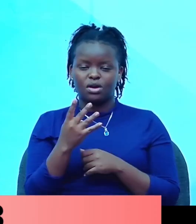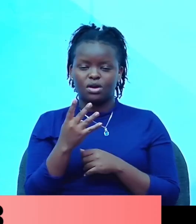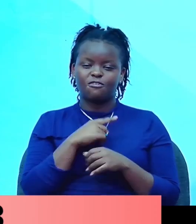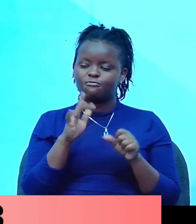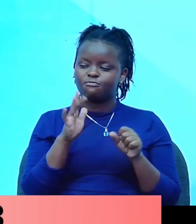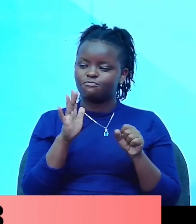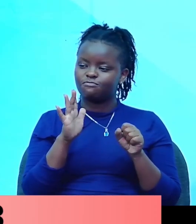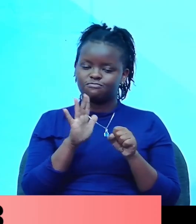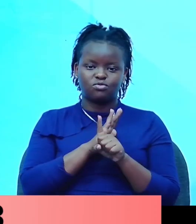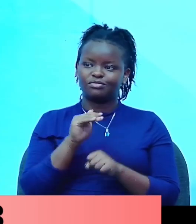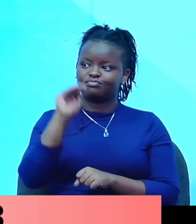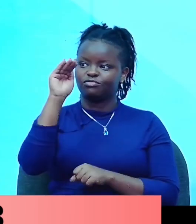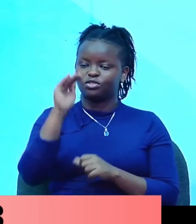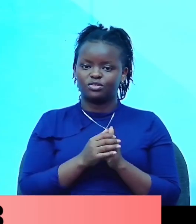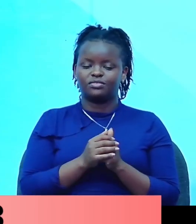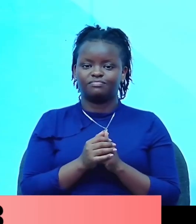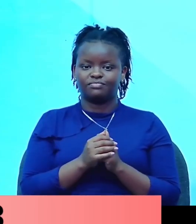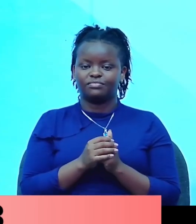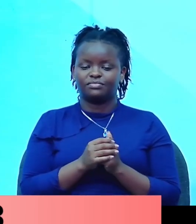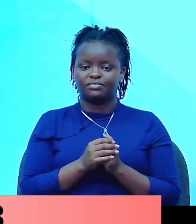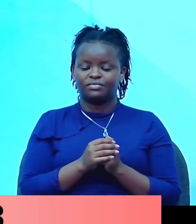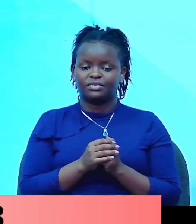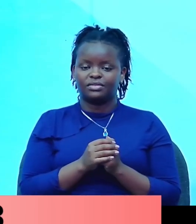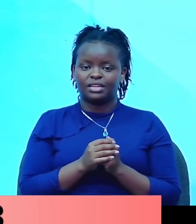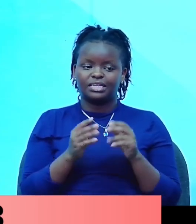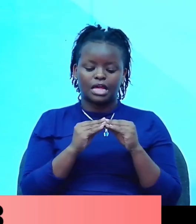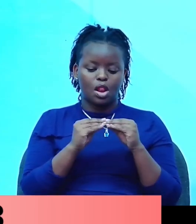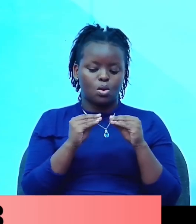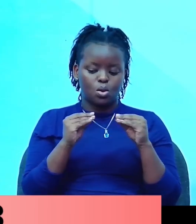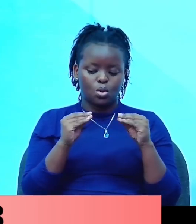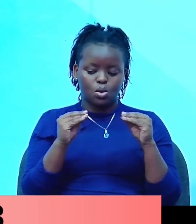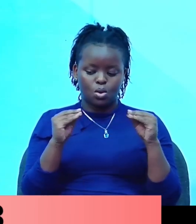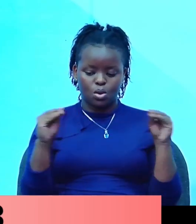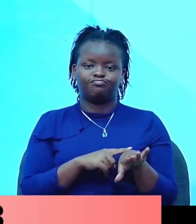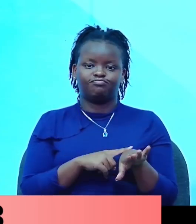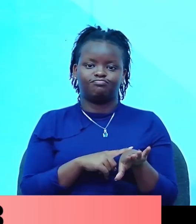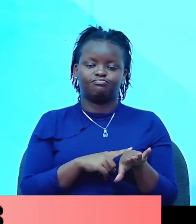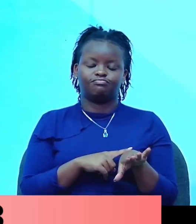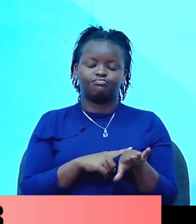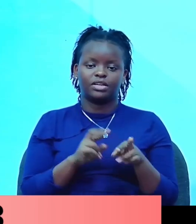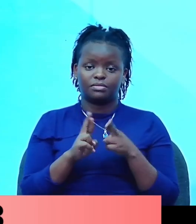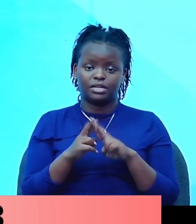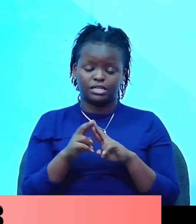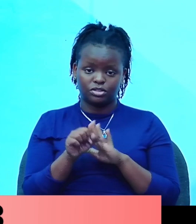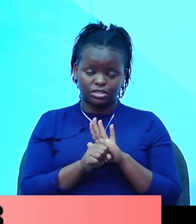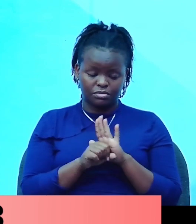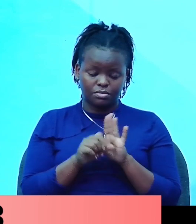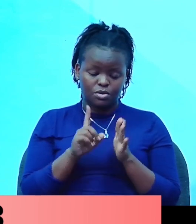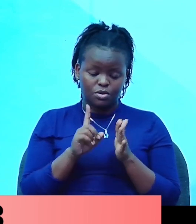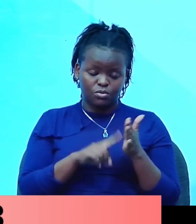Yes. So it has been very long. What is interesting about